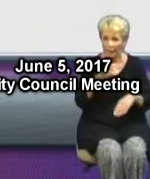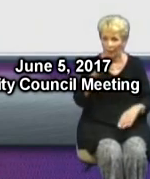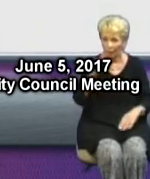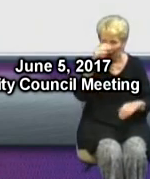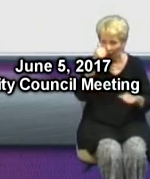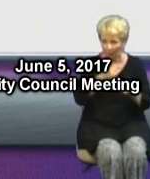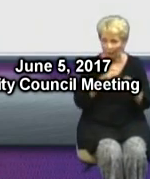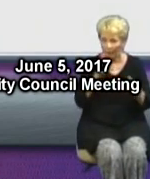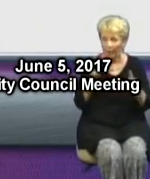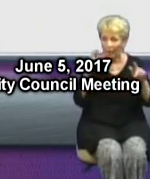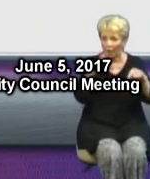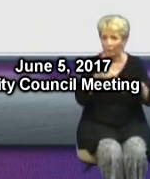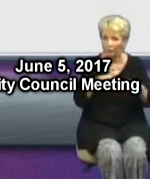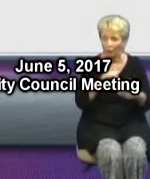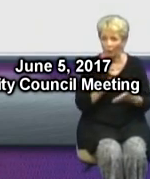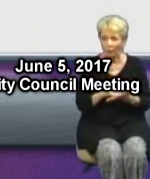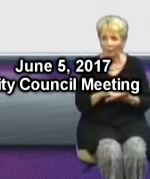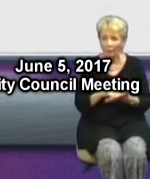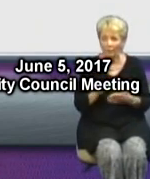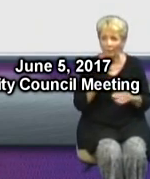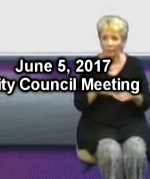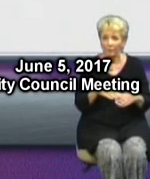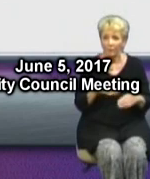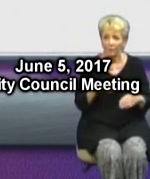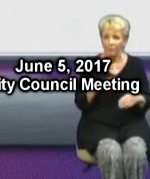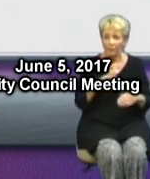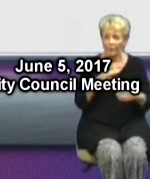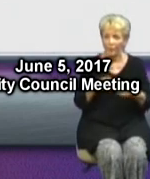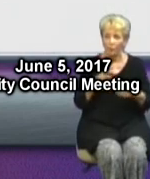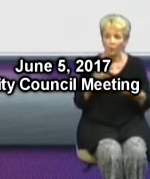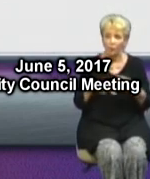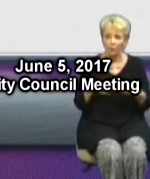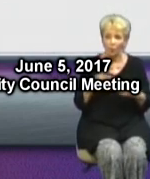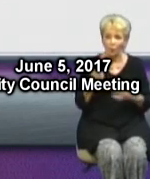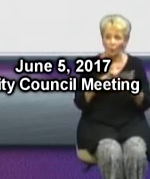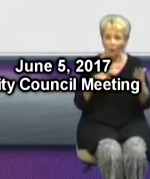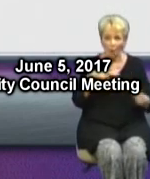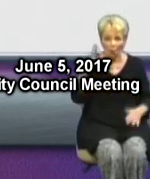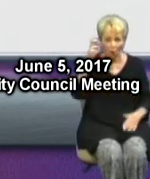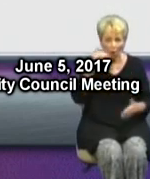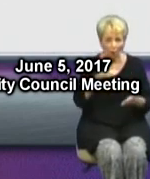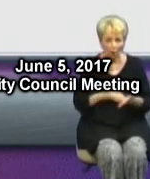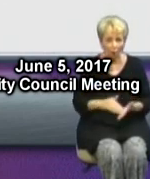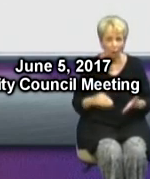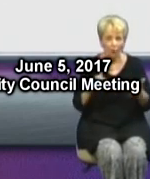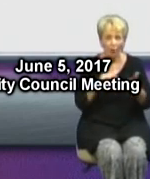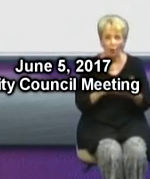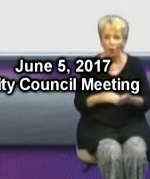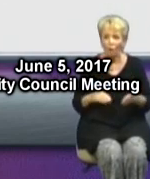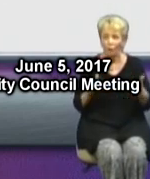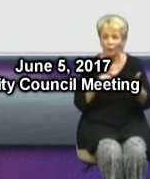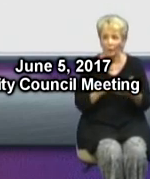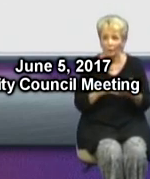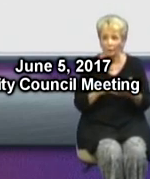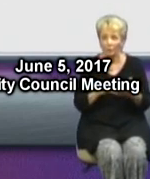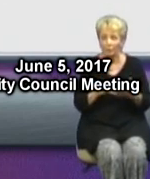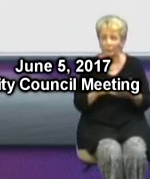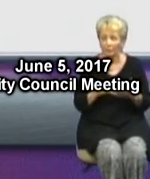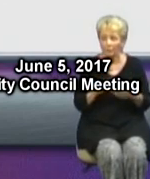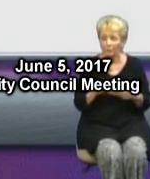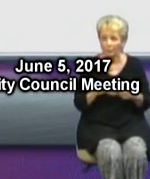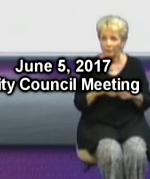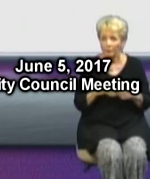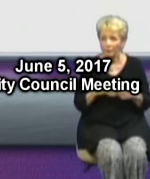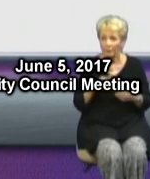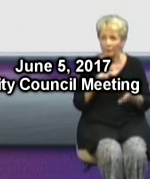hope everybody will come to that on those initial results. But what I heard over and over and over again